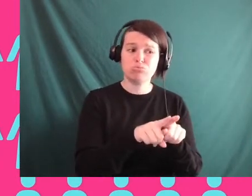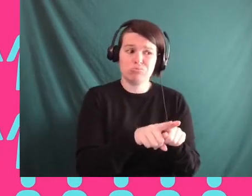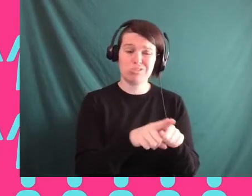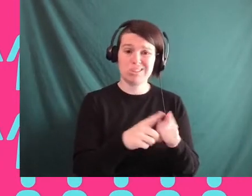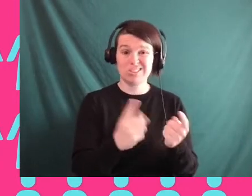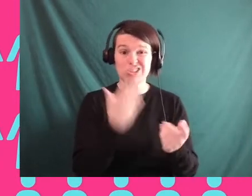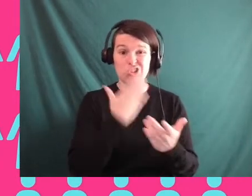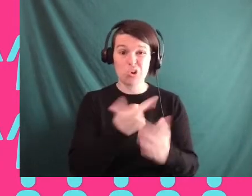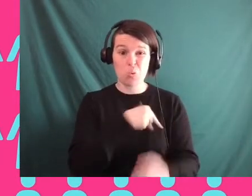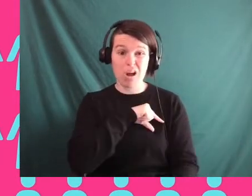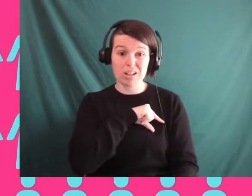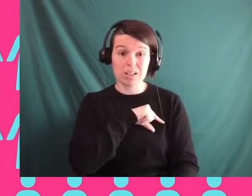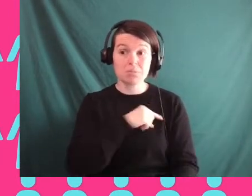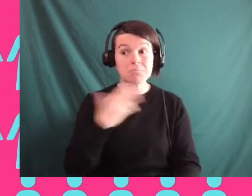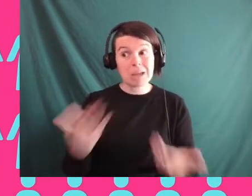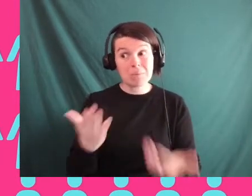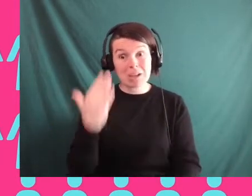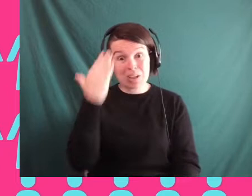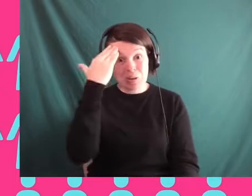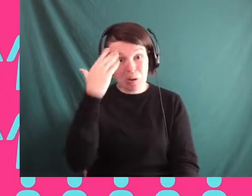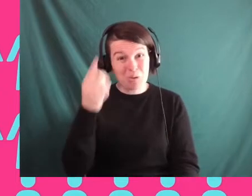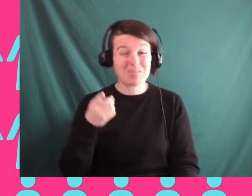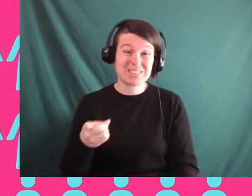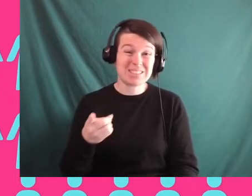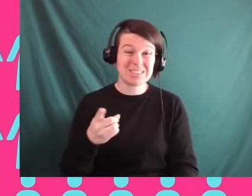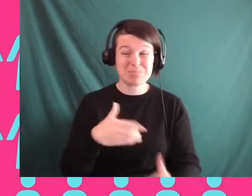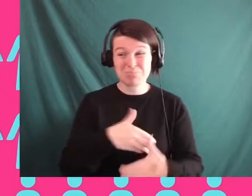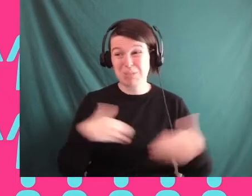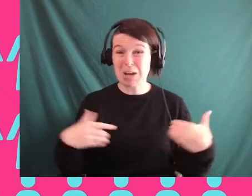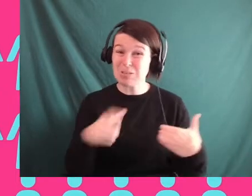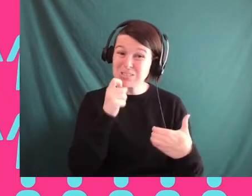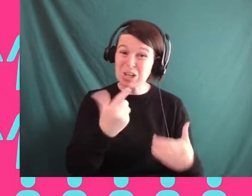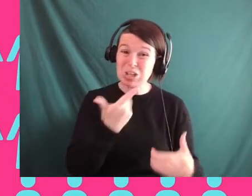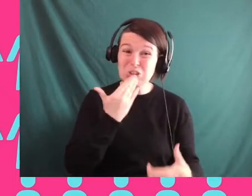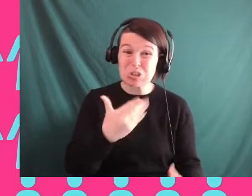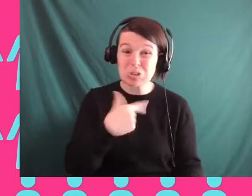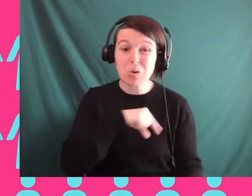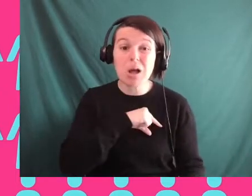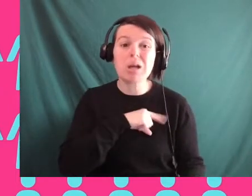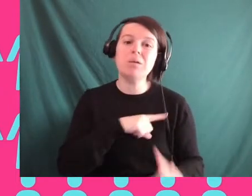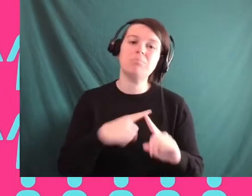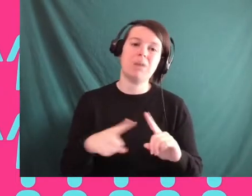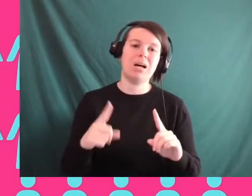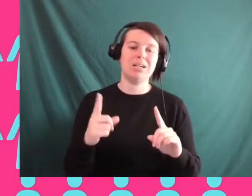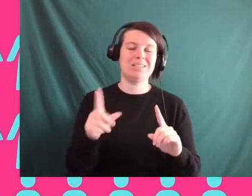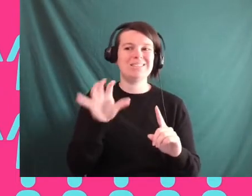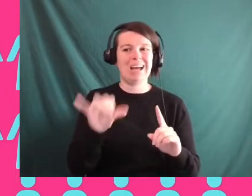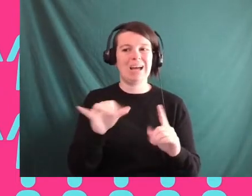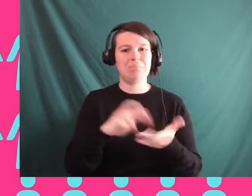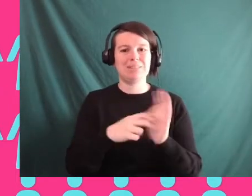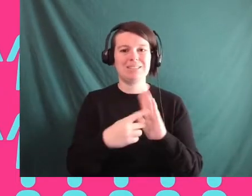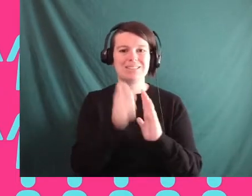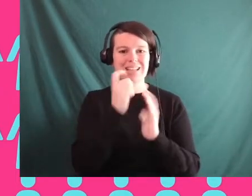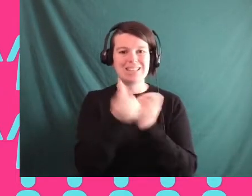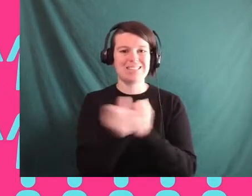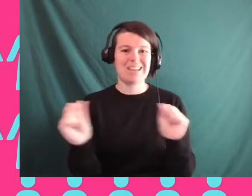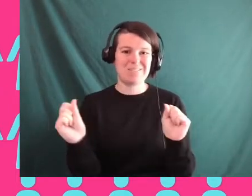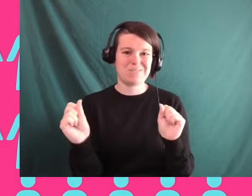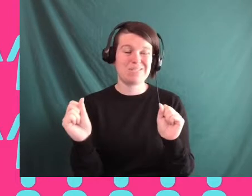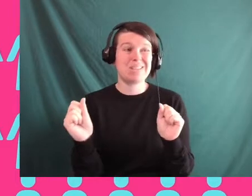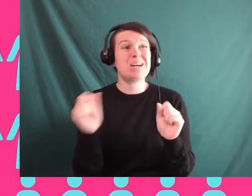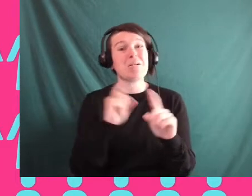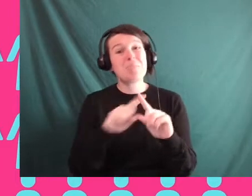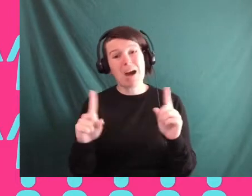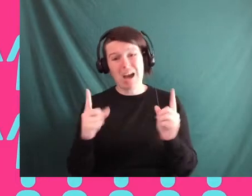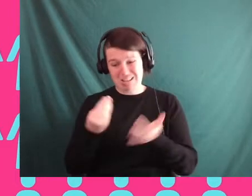binder. Folks might know that the binder they're using isn't good quality and is putting them in an unsafe position, but they